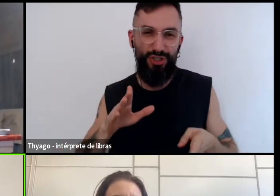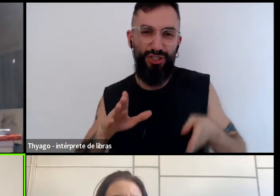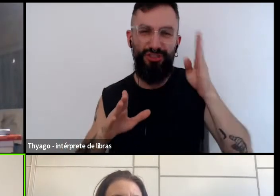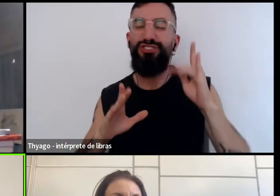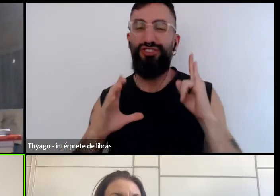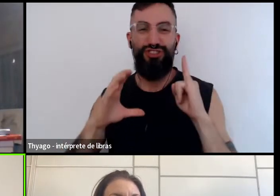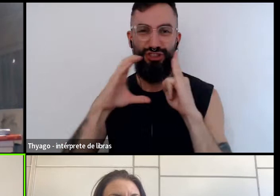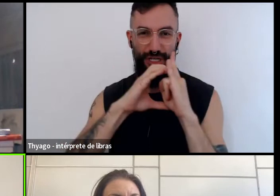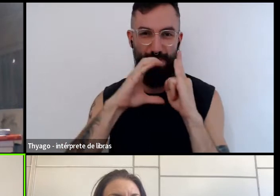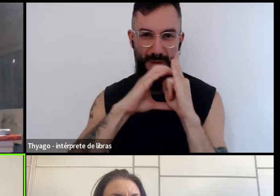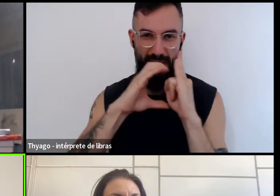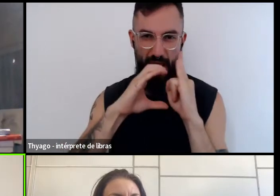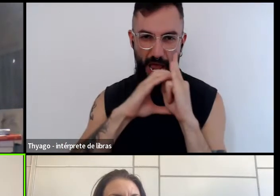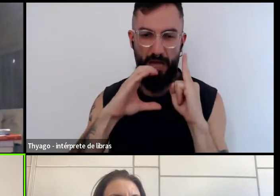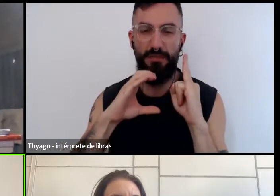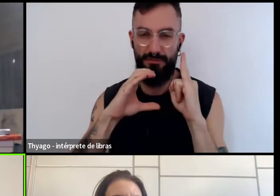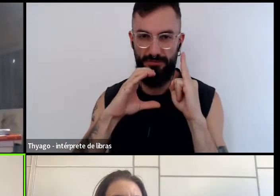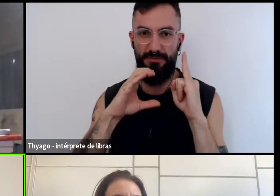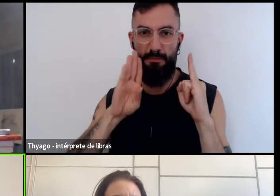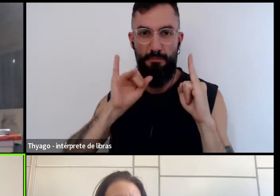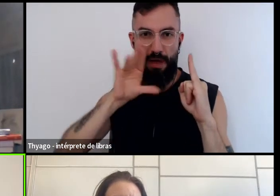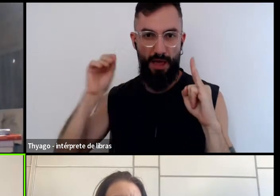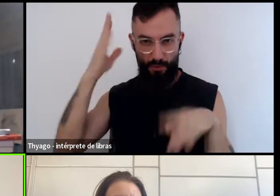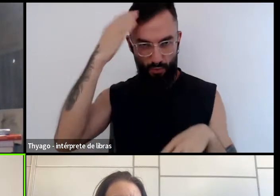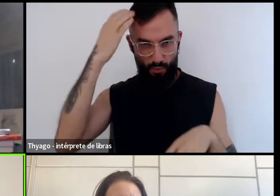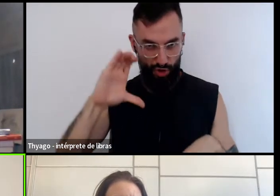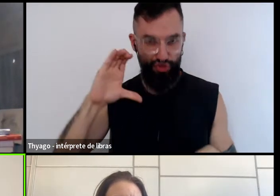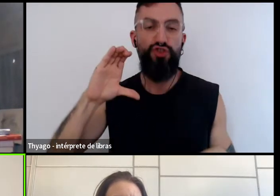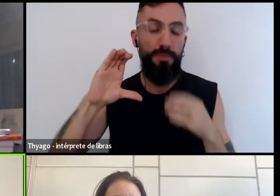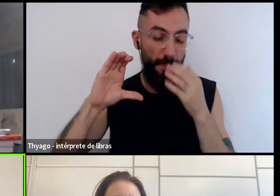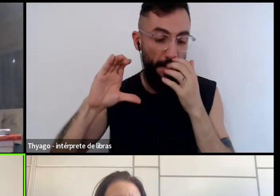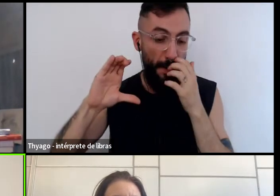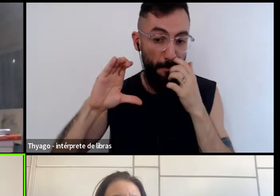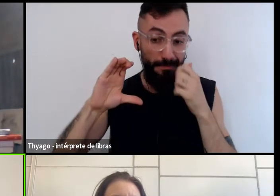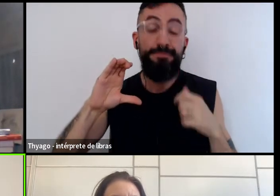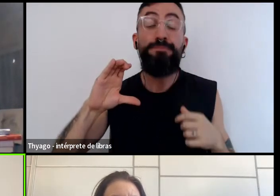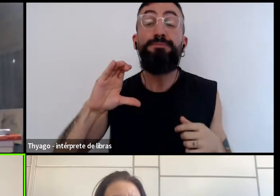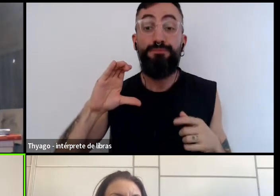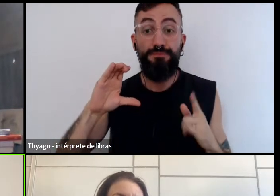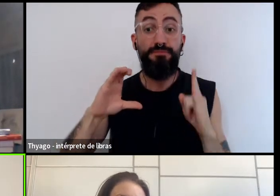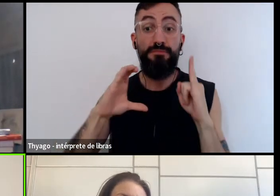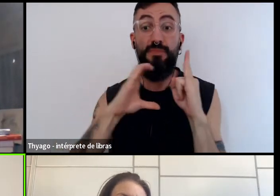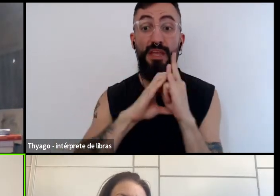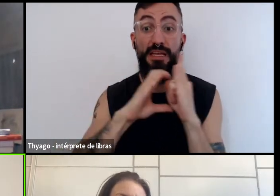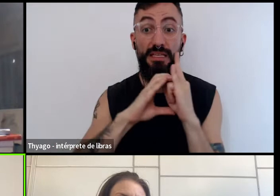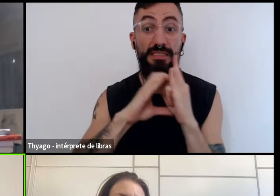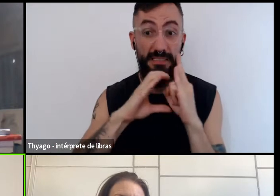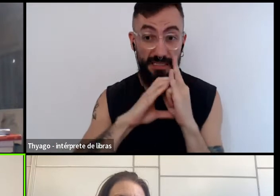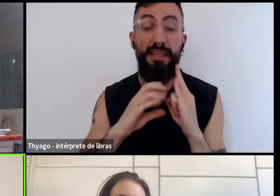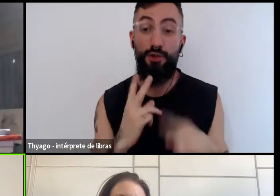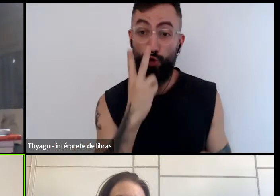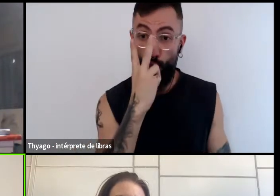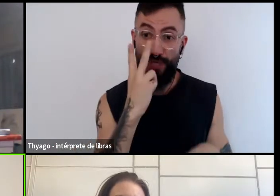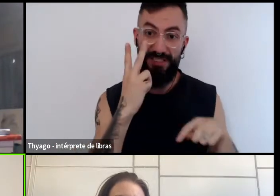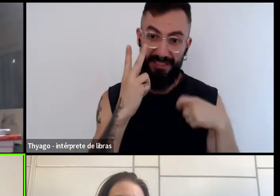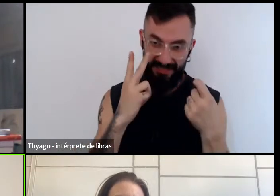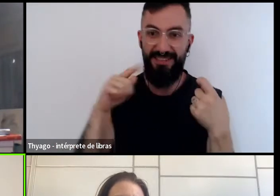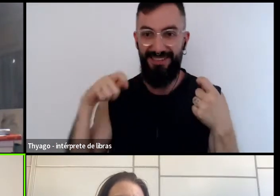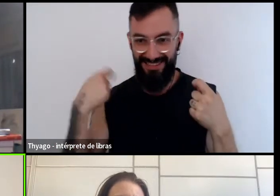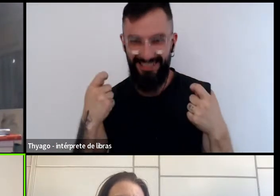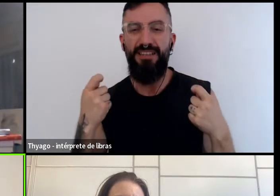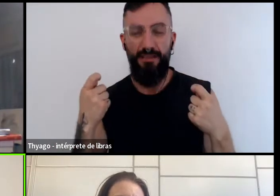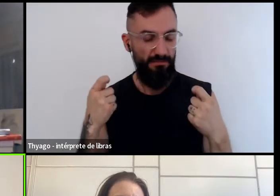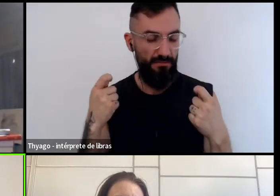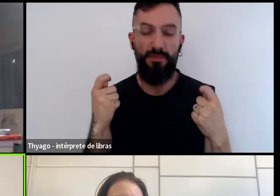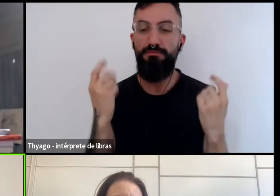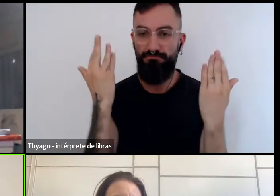I mentioned that this neighborhood is known for having many buildings. So